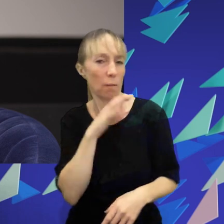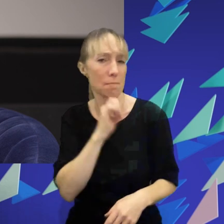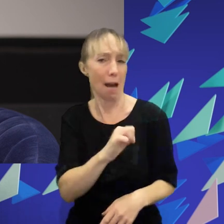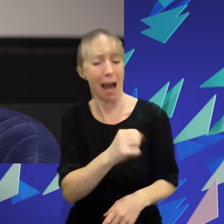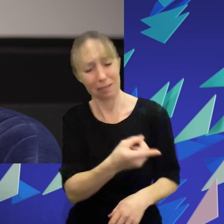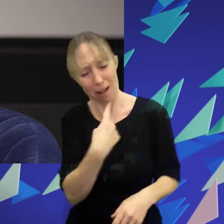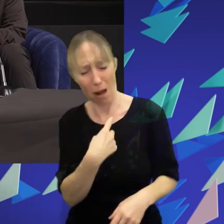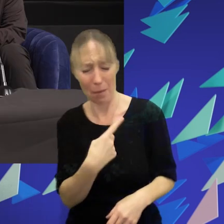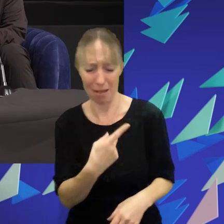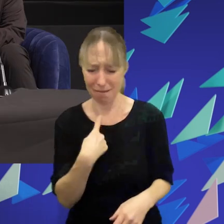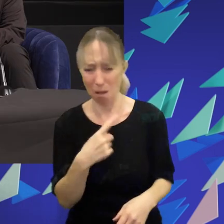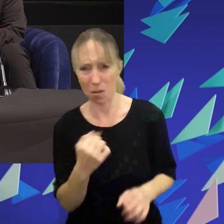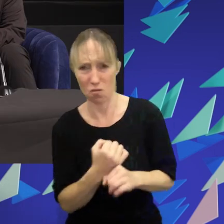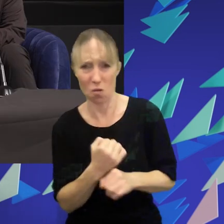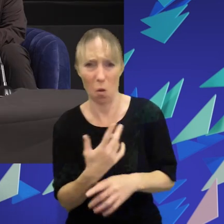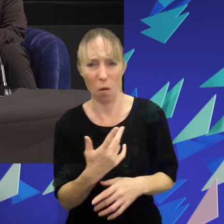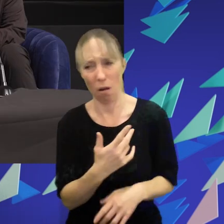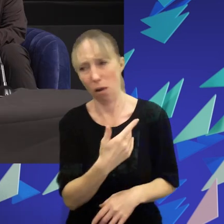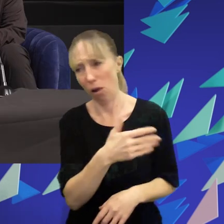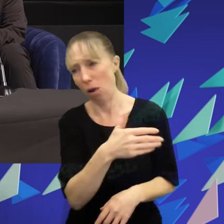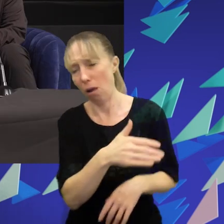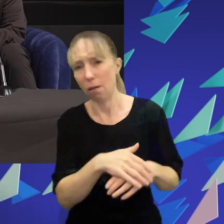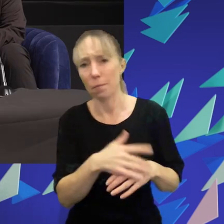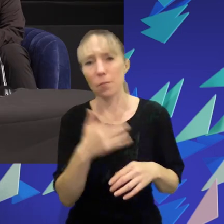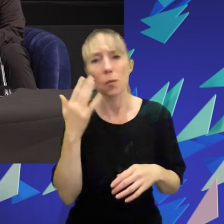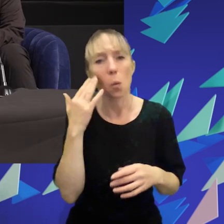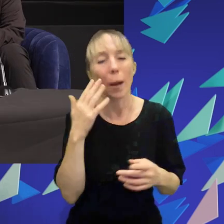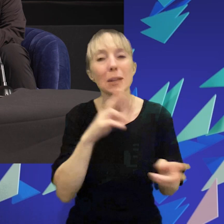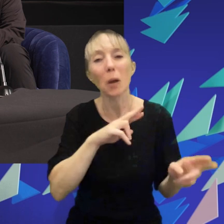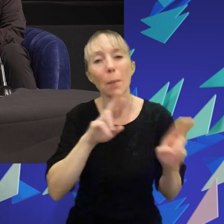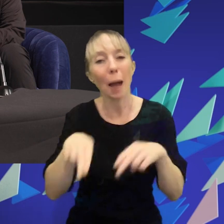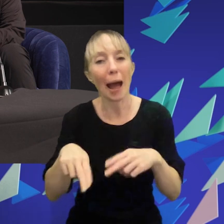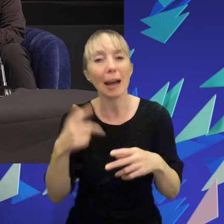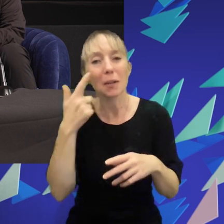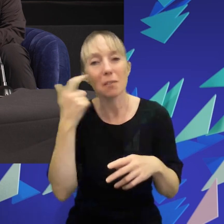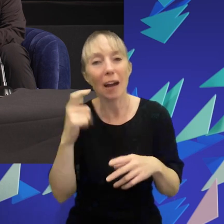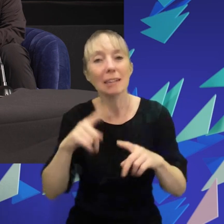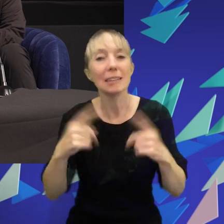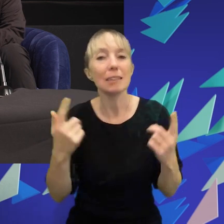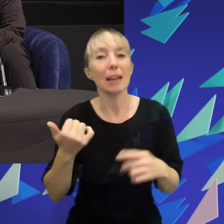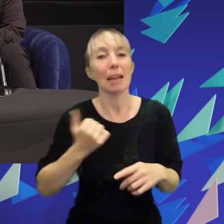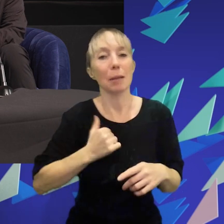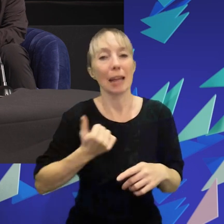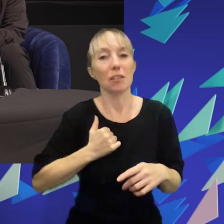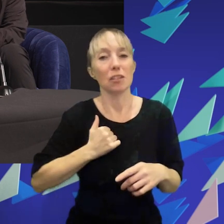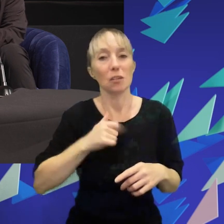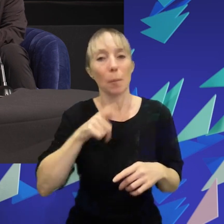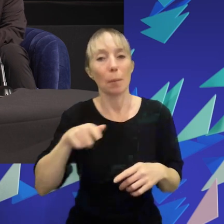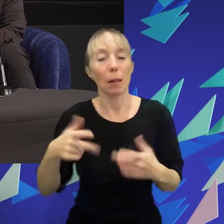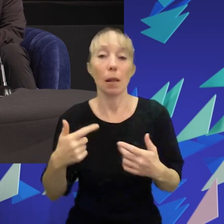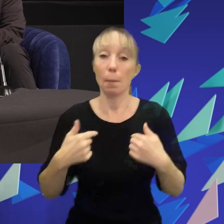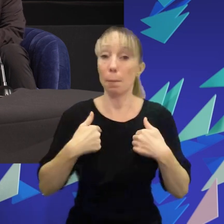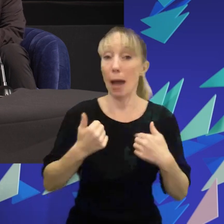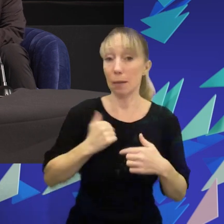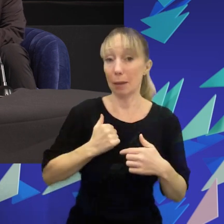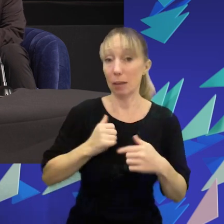to tell me what I do. You know, what kind of thing. So when you return, you can find different expectations of people about you. And my expectations